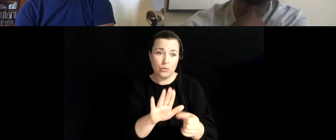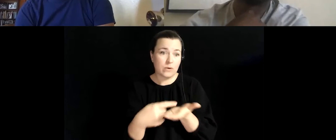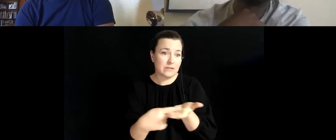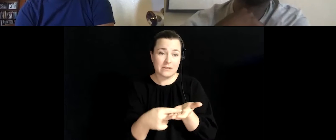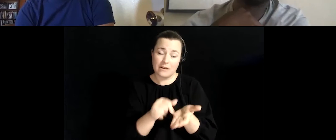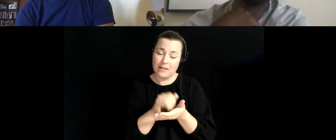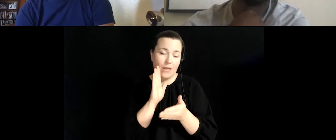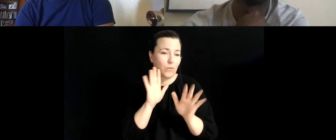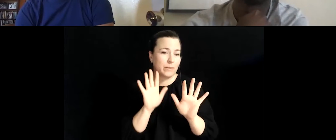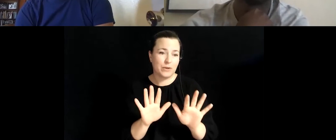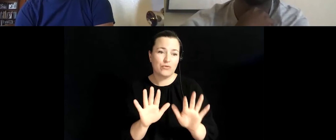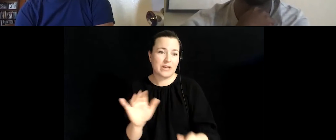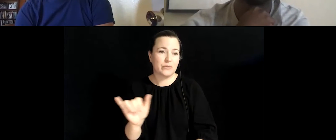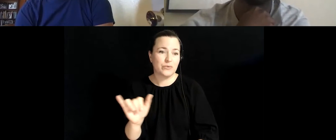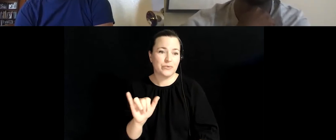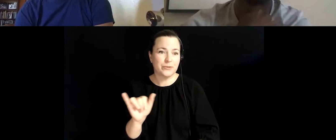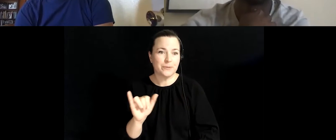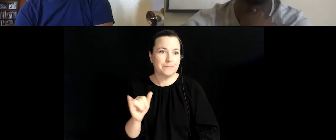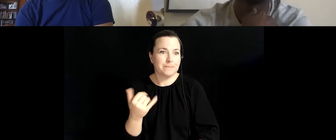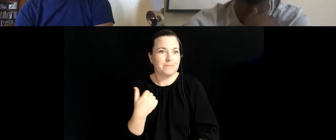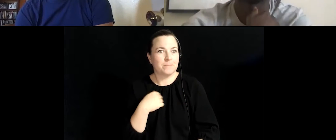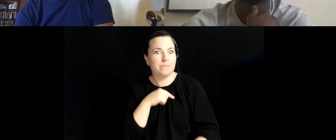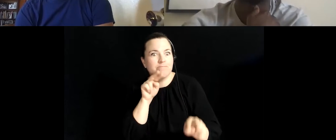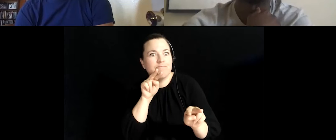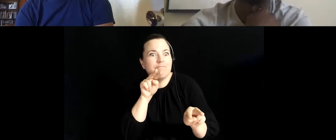we're just chomping at the bit listening to you.